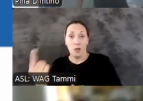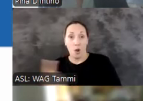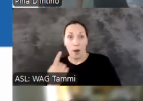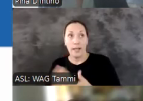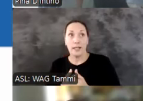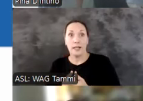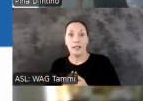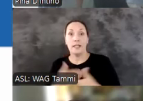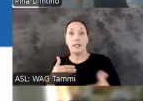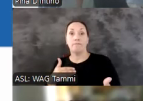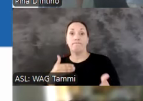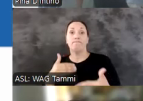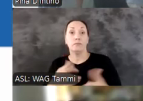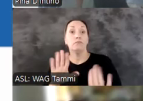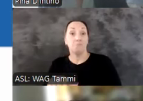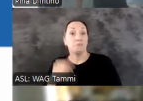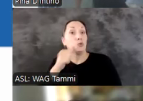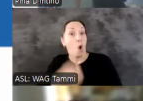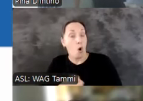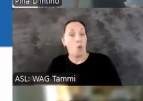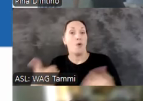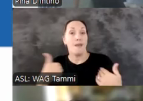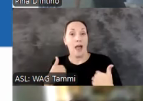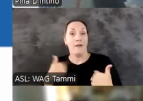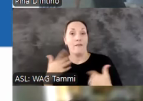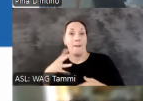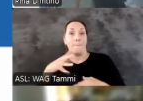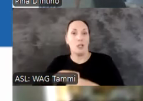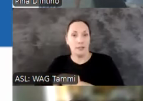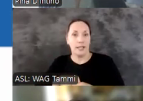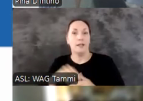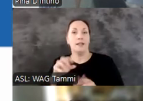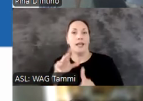coming up tomorrow, we have a built environment